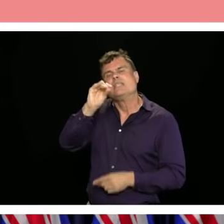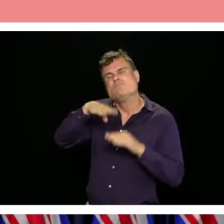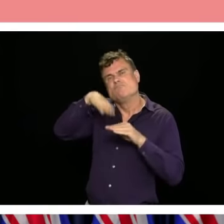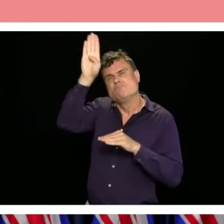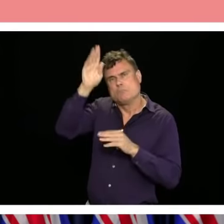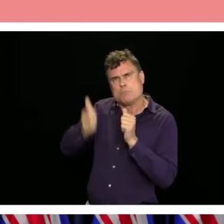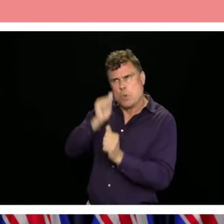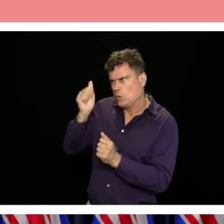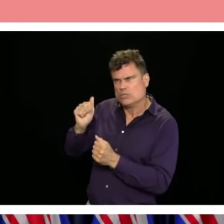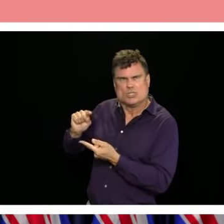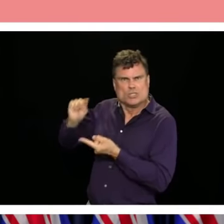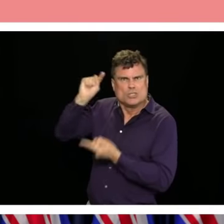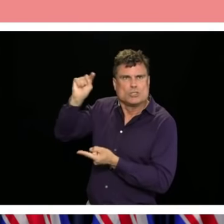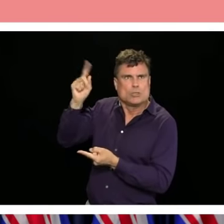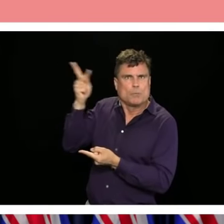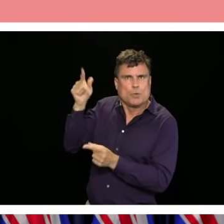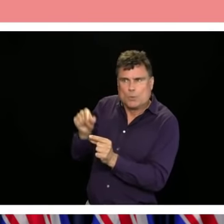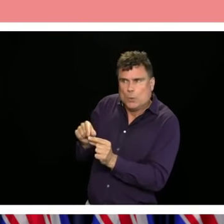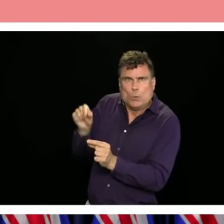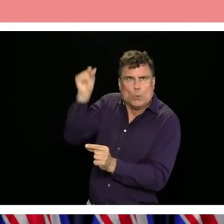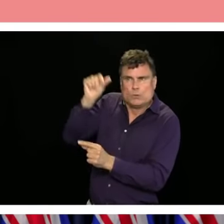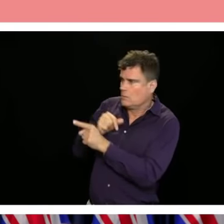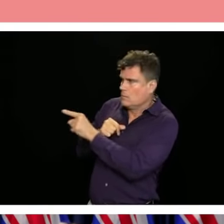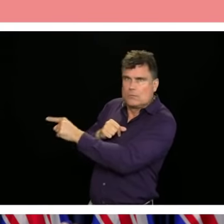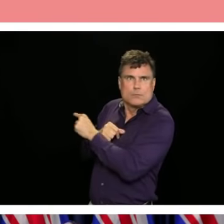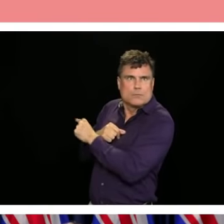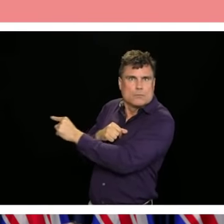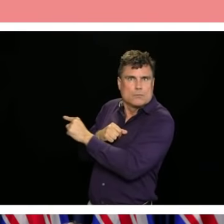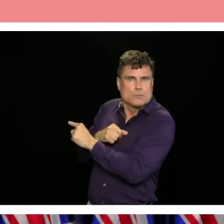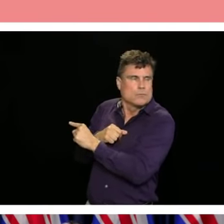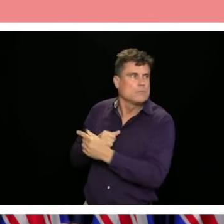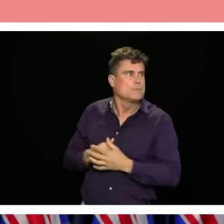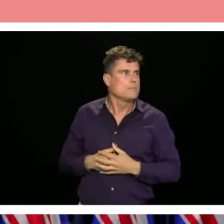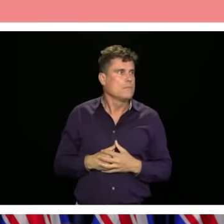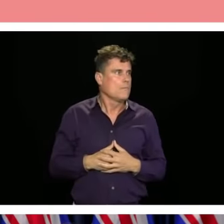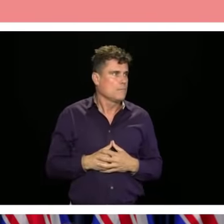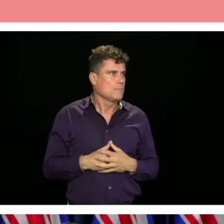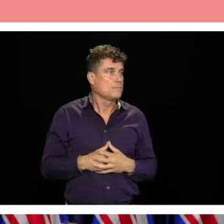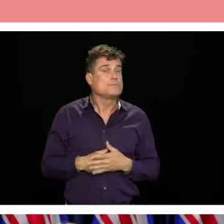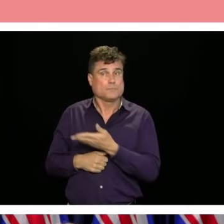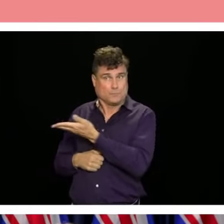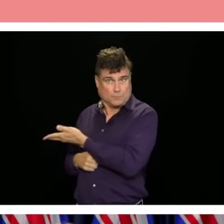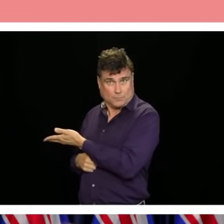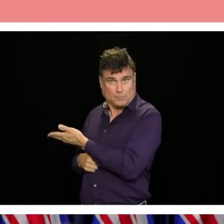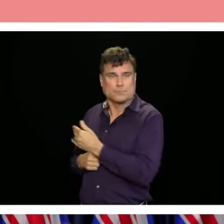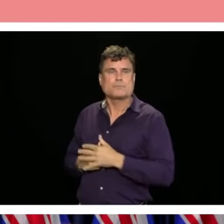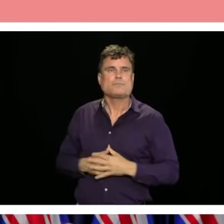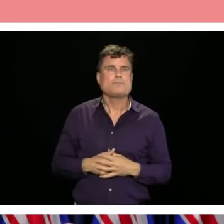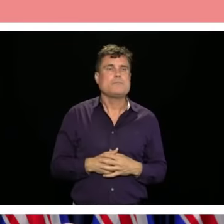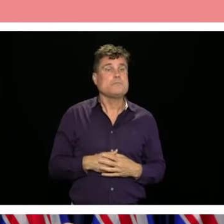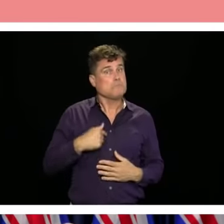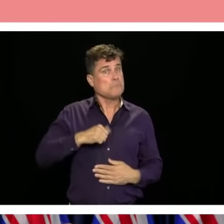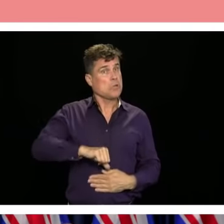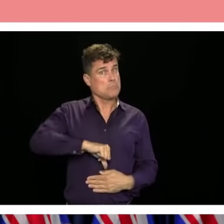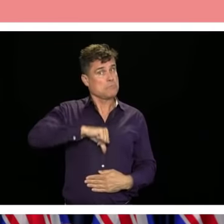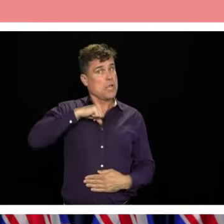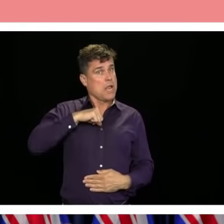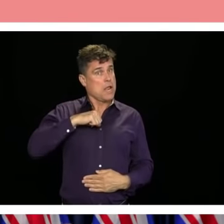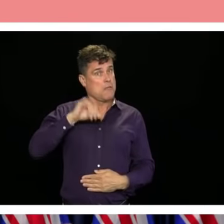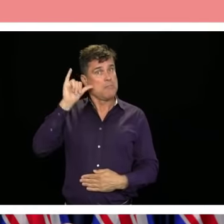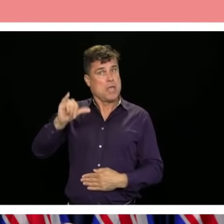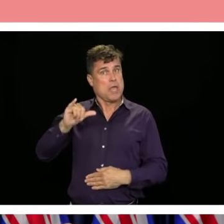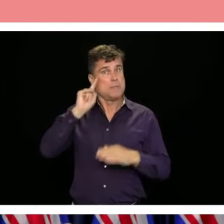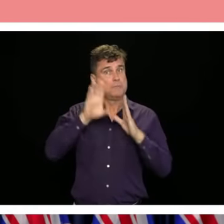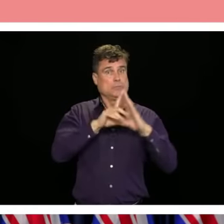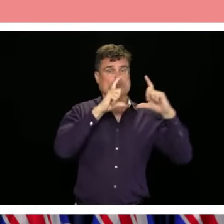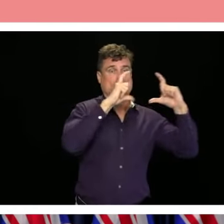The next infographic, this slide presents some information that I'm very proud of. It reflects the work that has